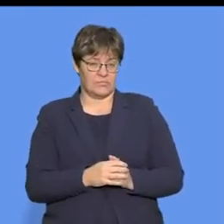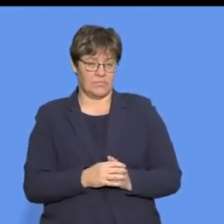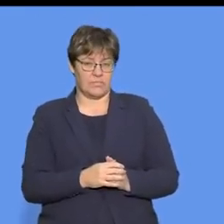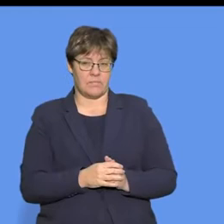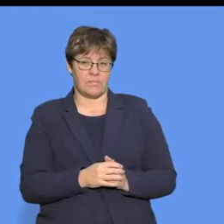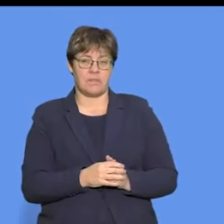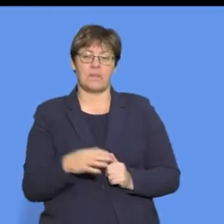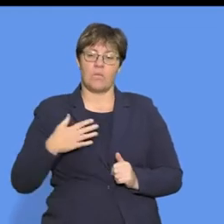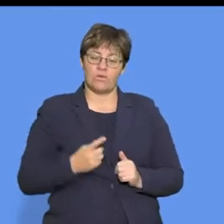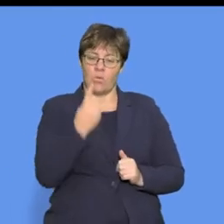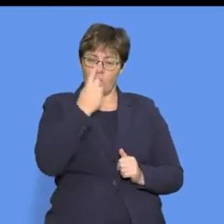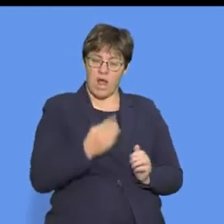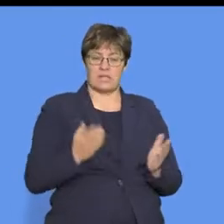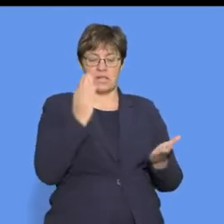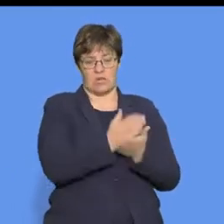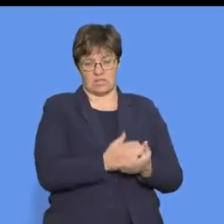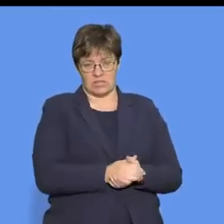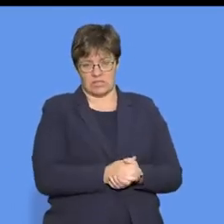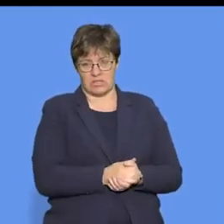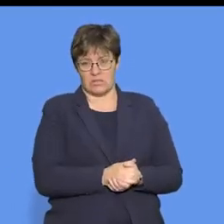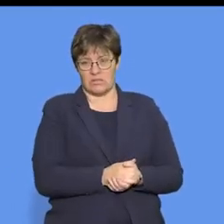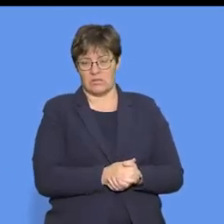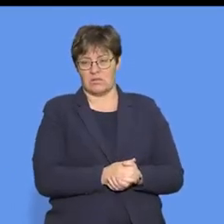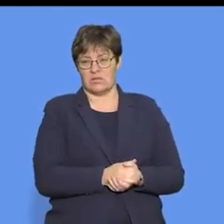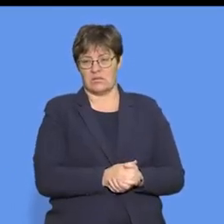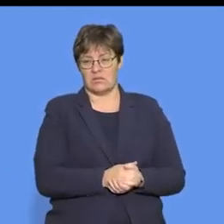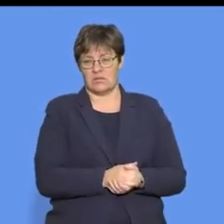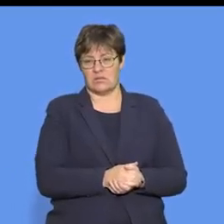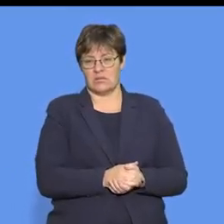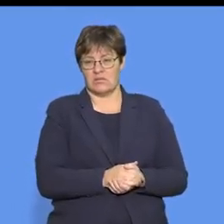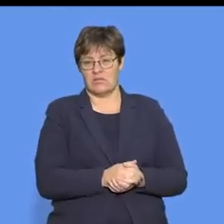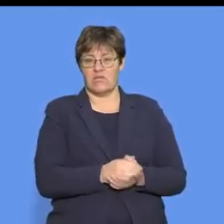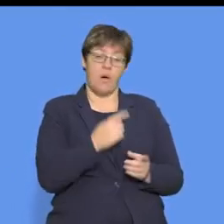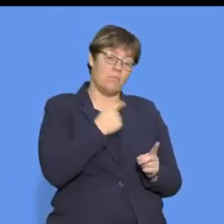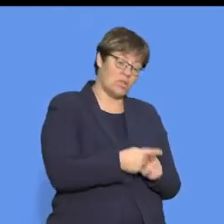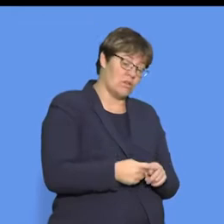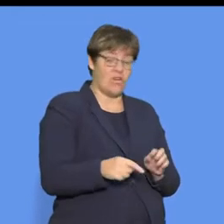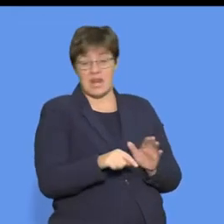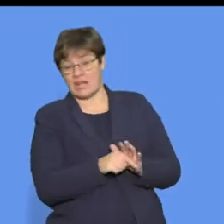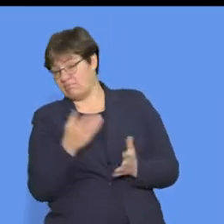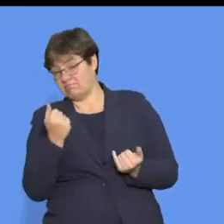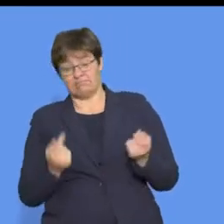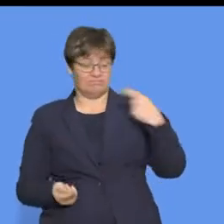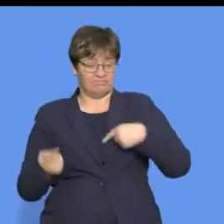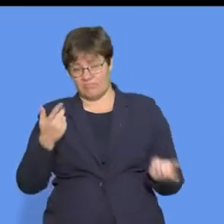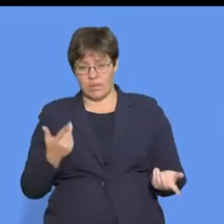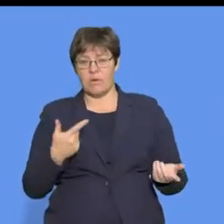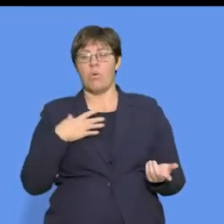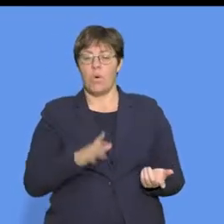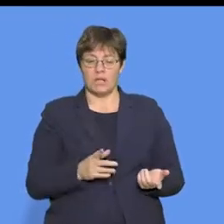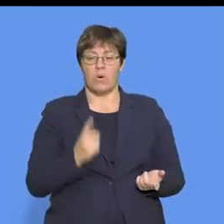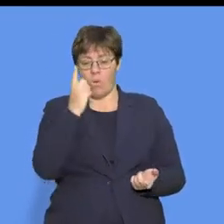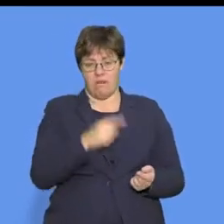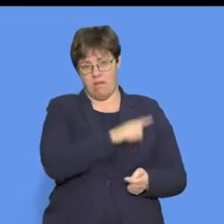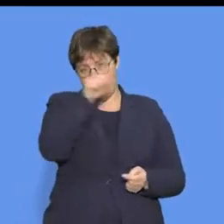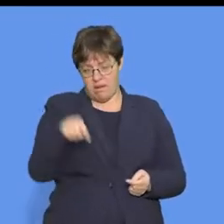movement of charge in one direction. Now, I don't know if that's going to be the movement of positive charge or negative charge, but we want